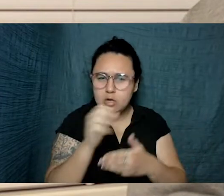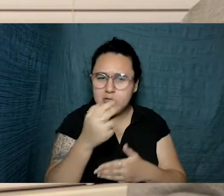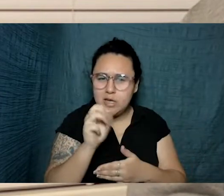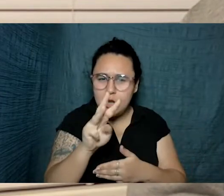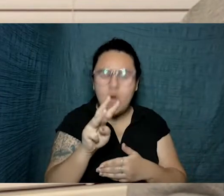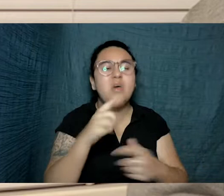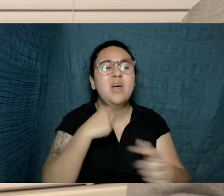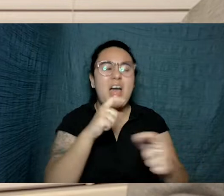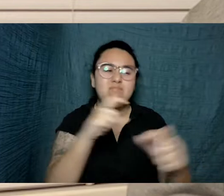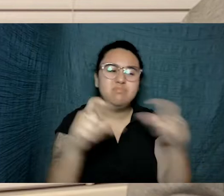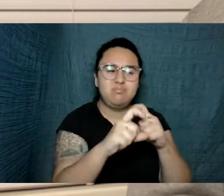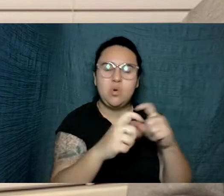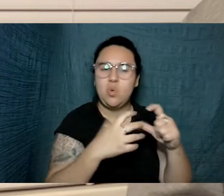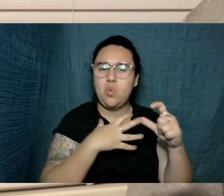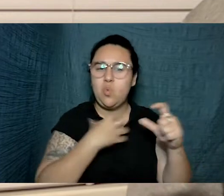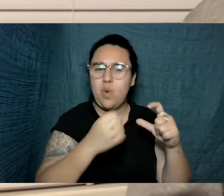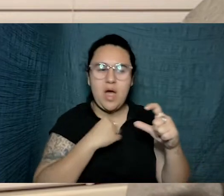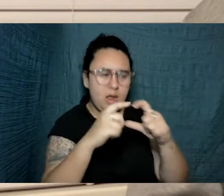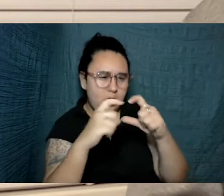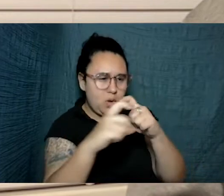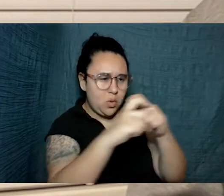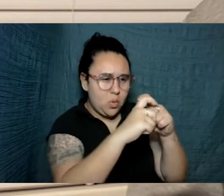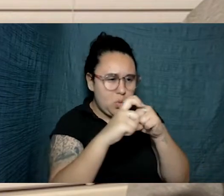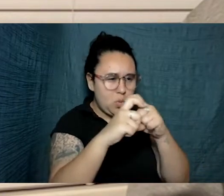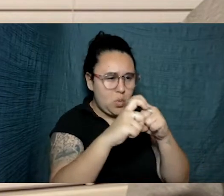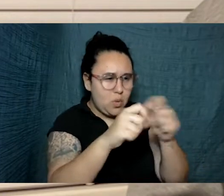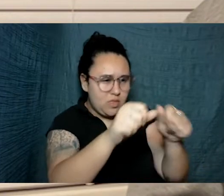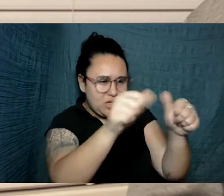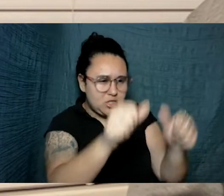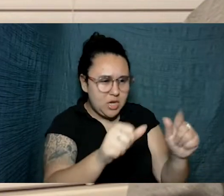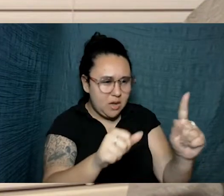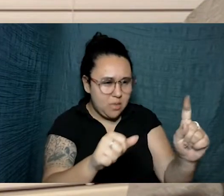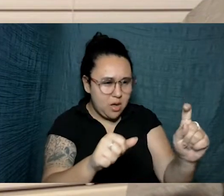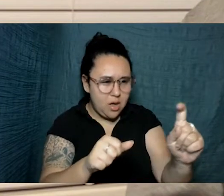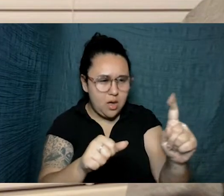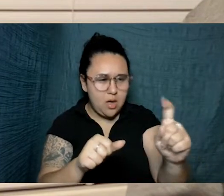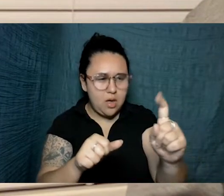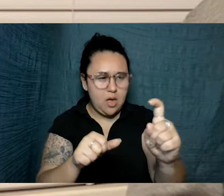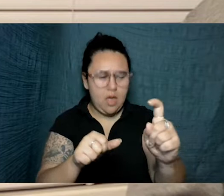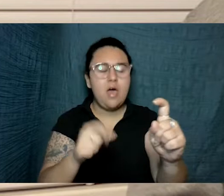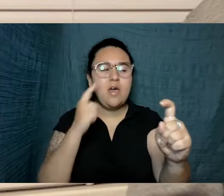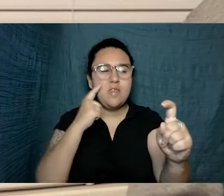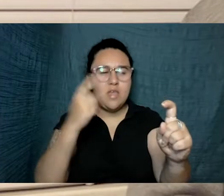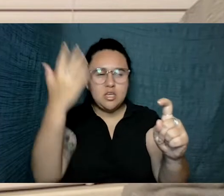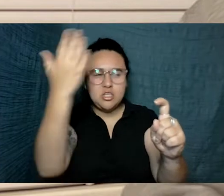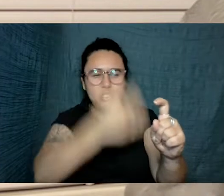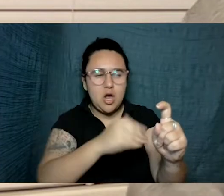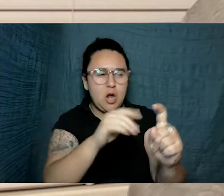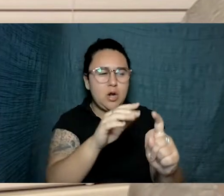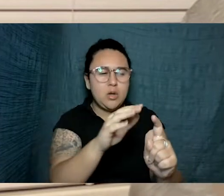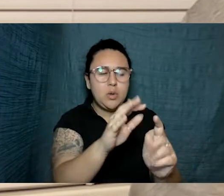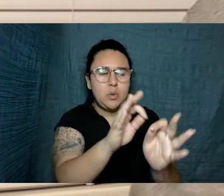Through the fleered reticle, I tracked the boy's pale outline as he moved cautiously through the rubble, thinking that darkness and the slim lick